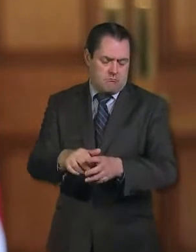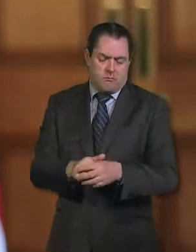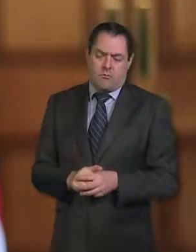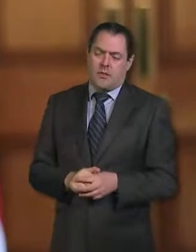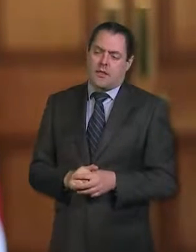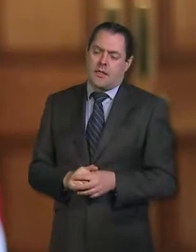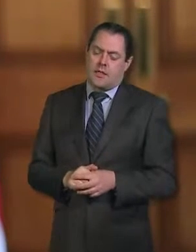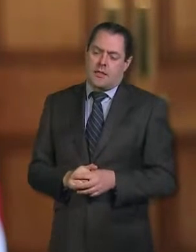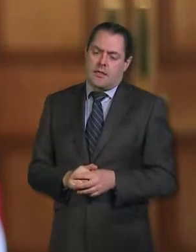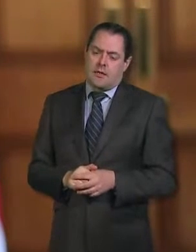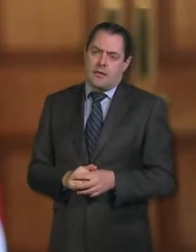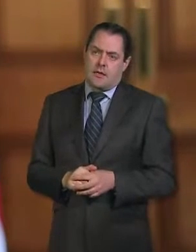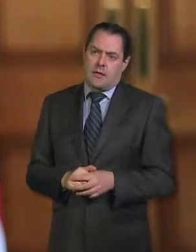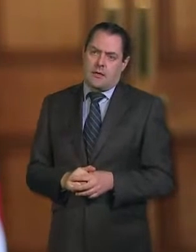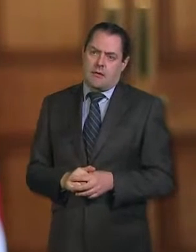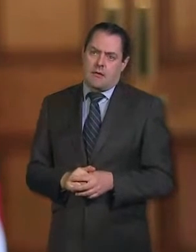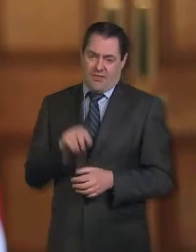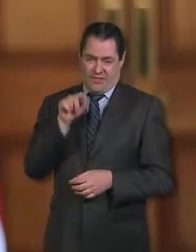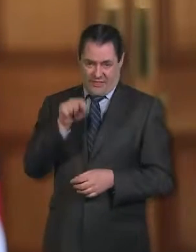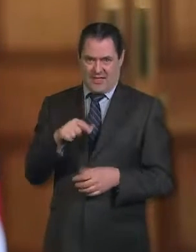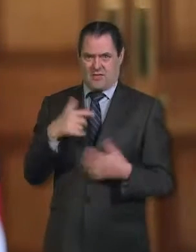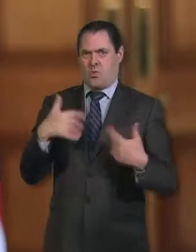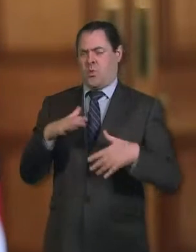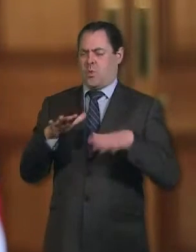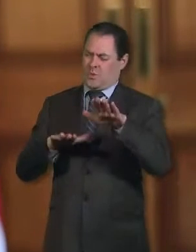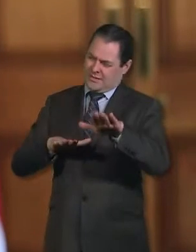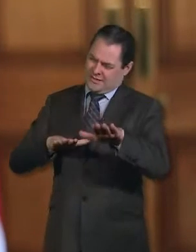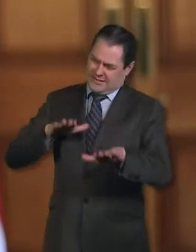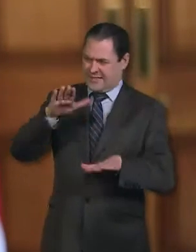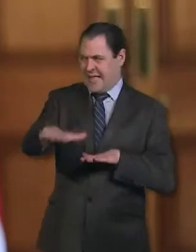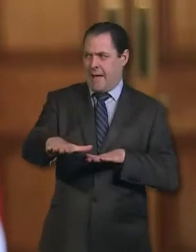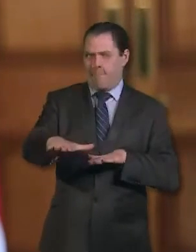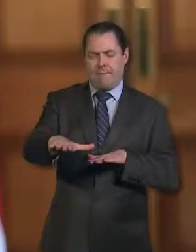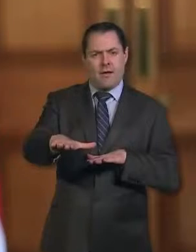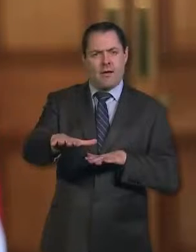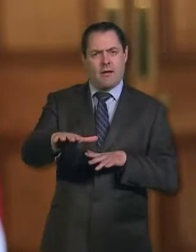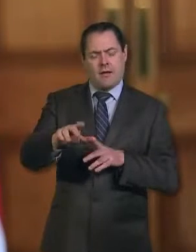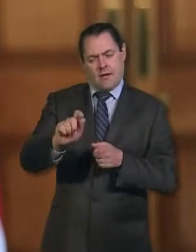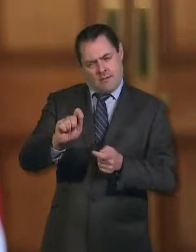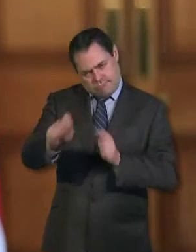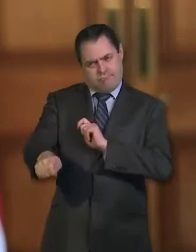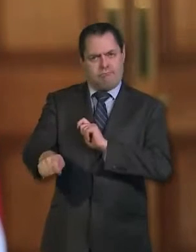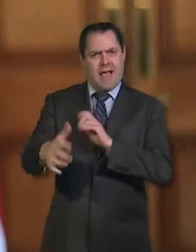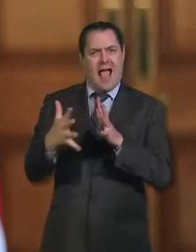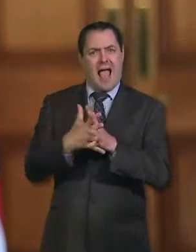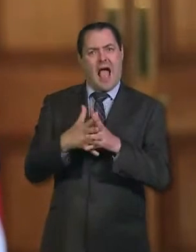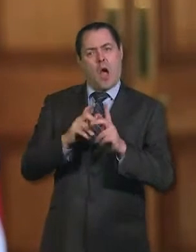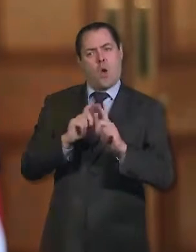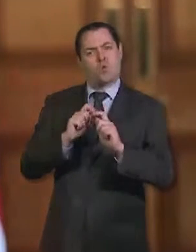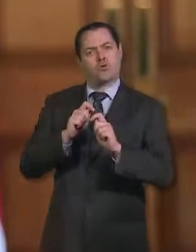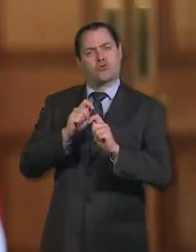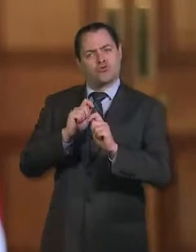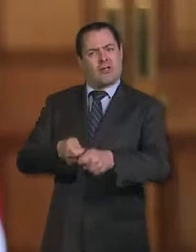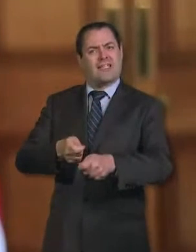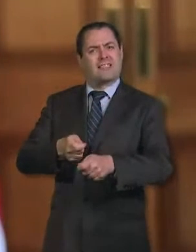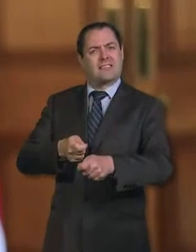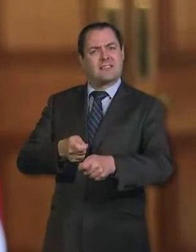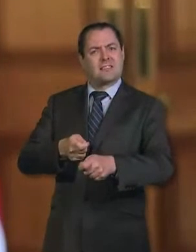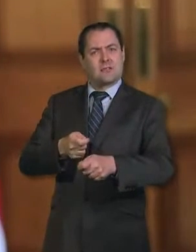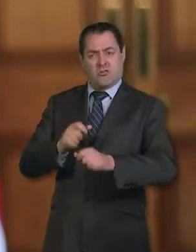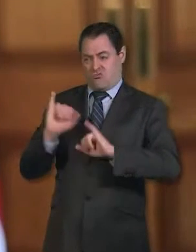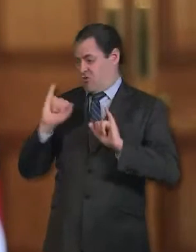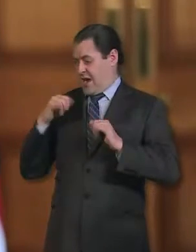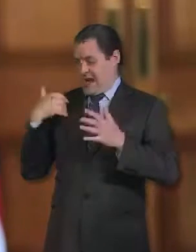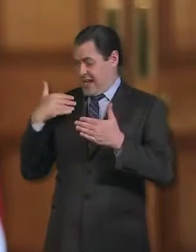biggest step forward in the treatment of coronavirus since the crisis began. These are very early